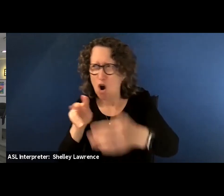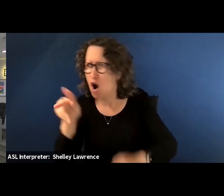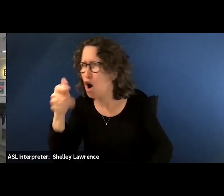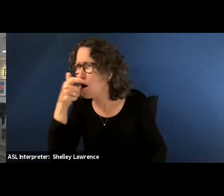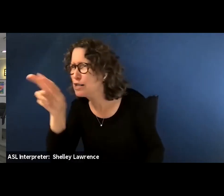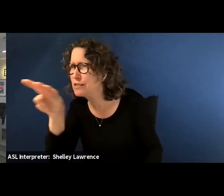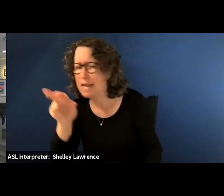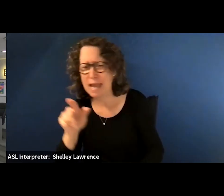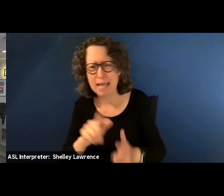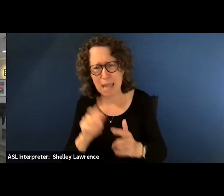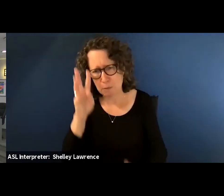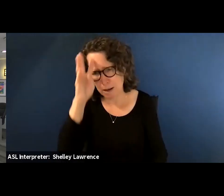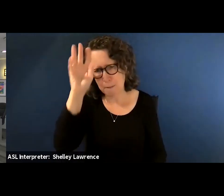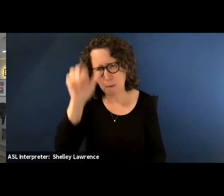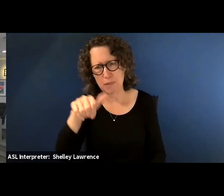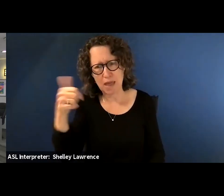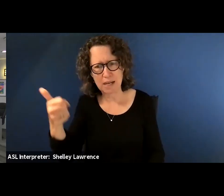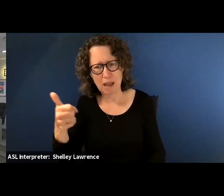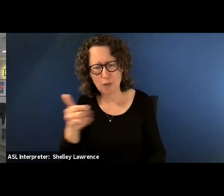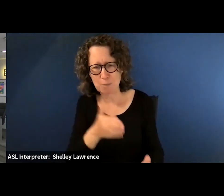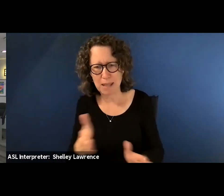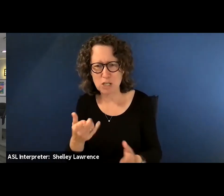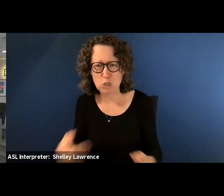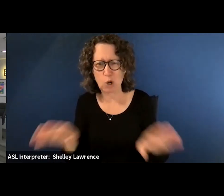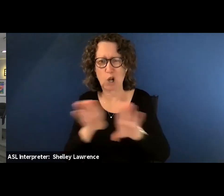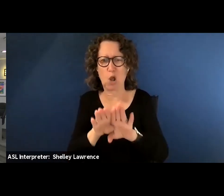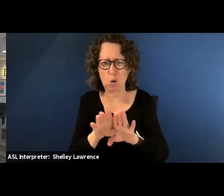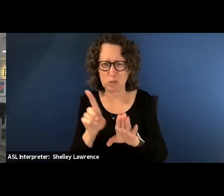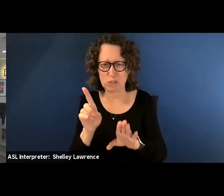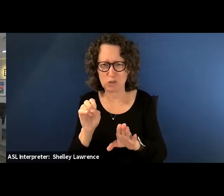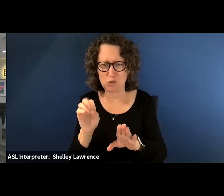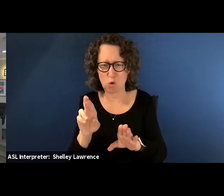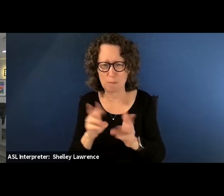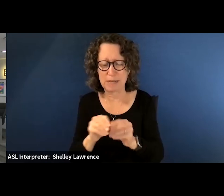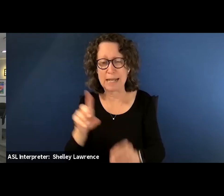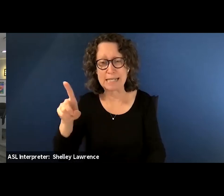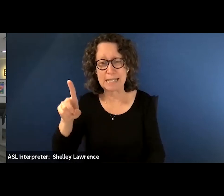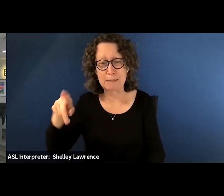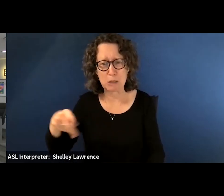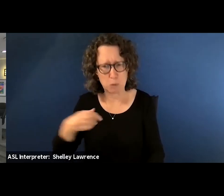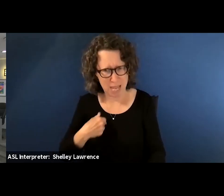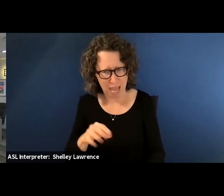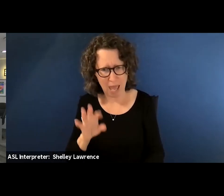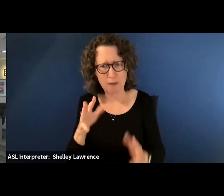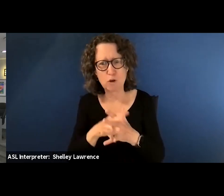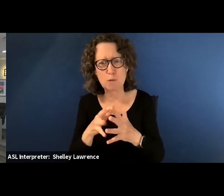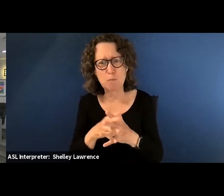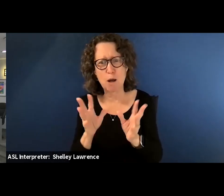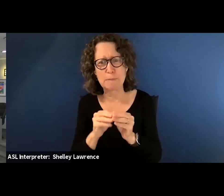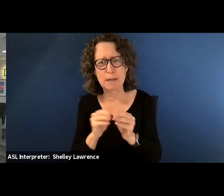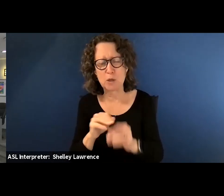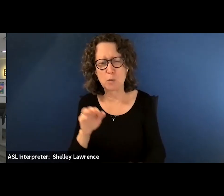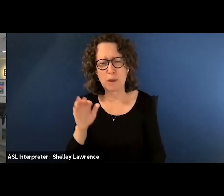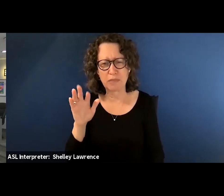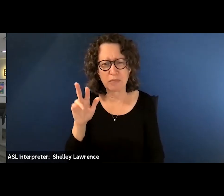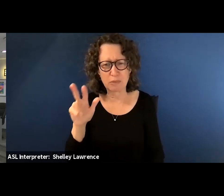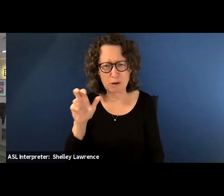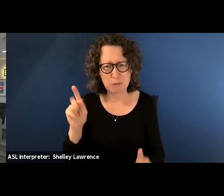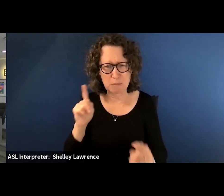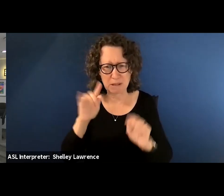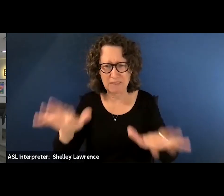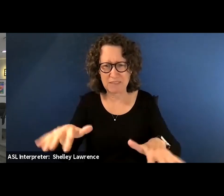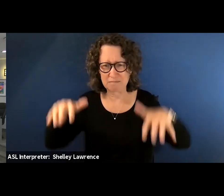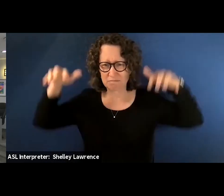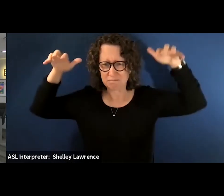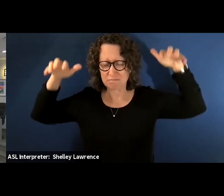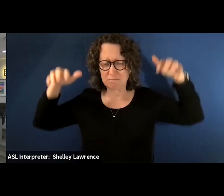wondering if we can come up with an alternative to the closed door meetings. At DP, we had our football meeting with 300 people on the stands, and the